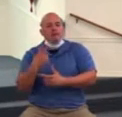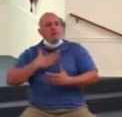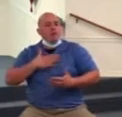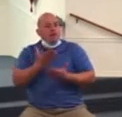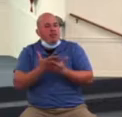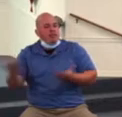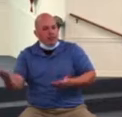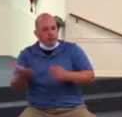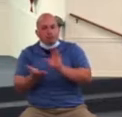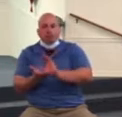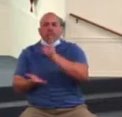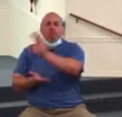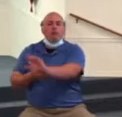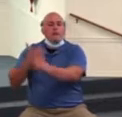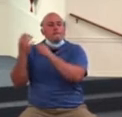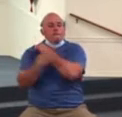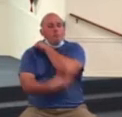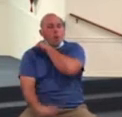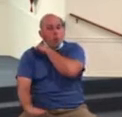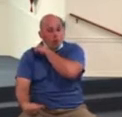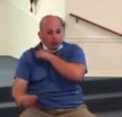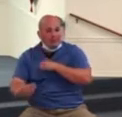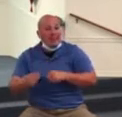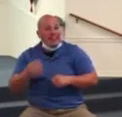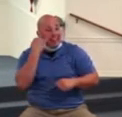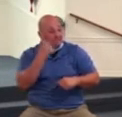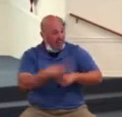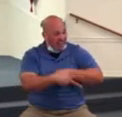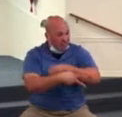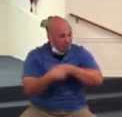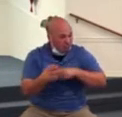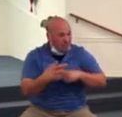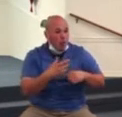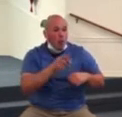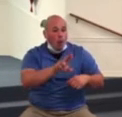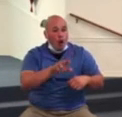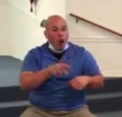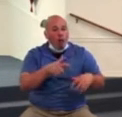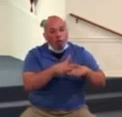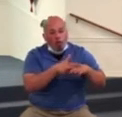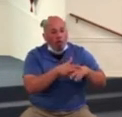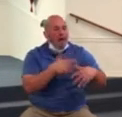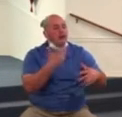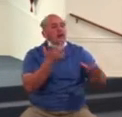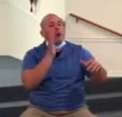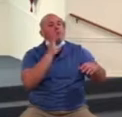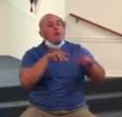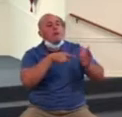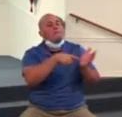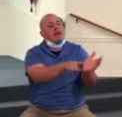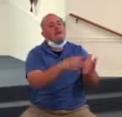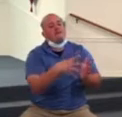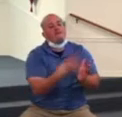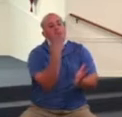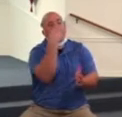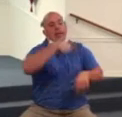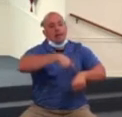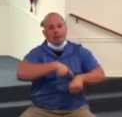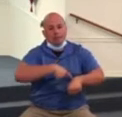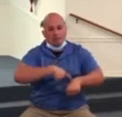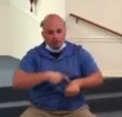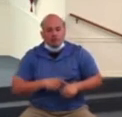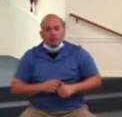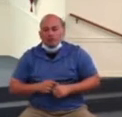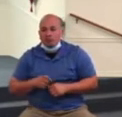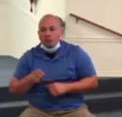if I have cheated anybody out of anything, I will pay back four times the amount." Jesus said to him, "Today salvation has come